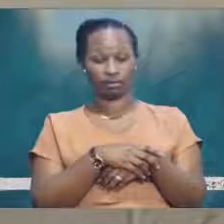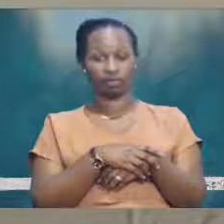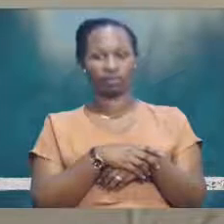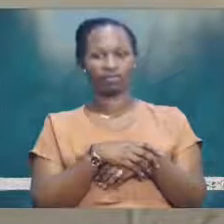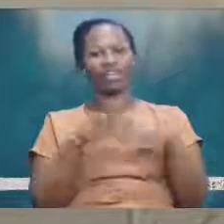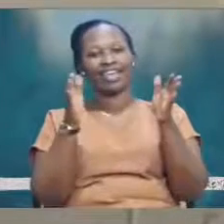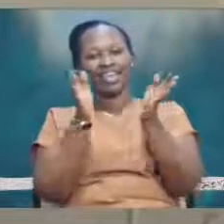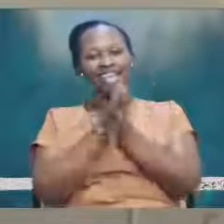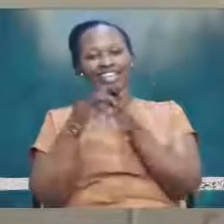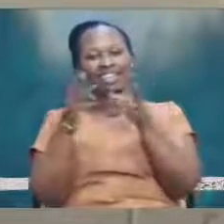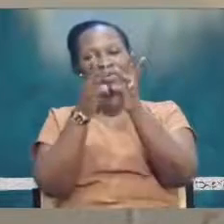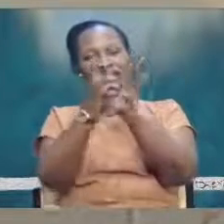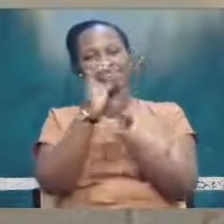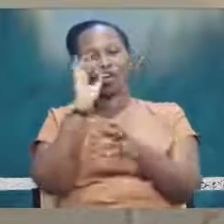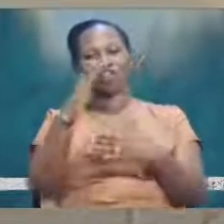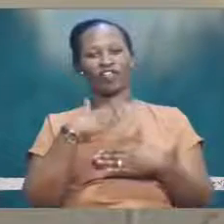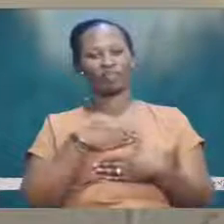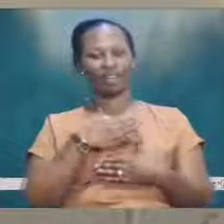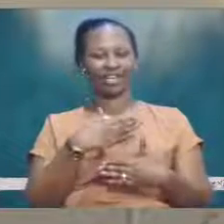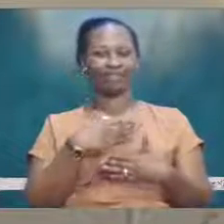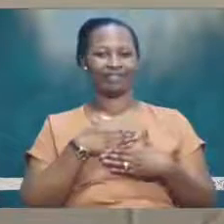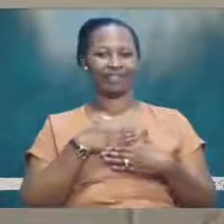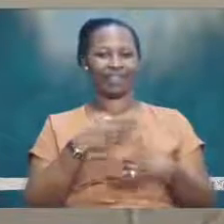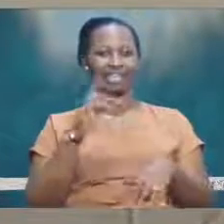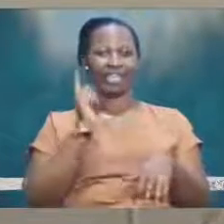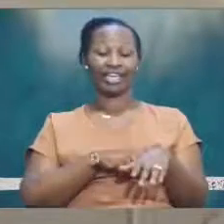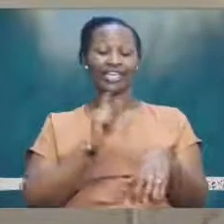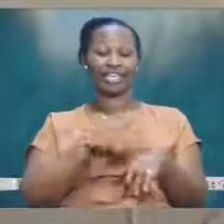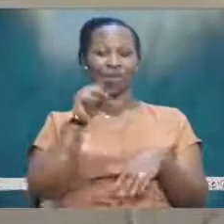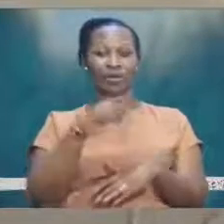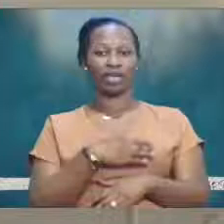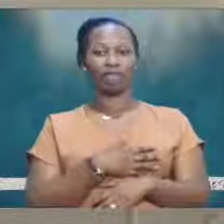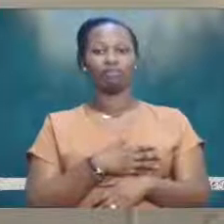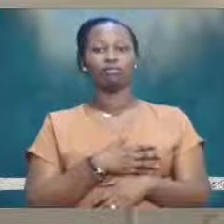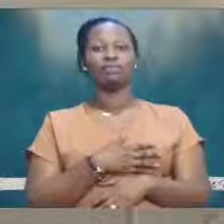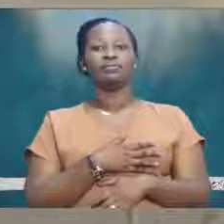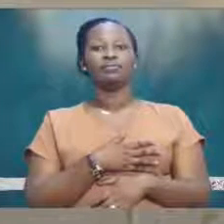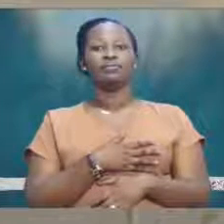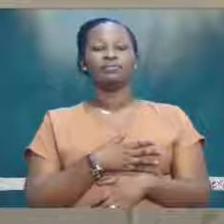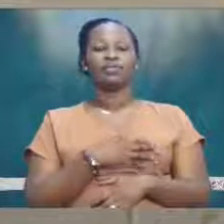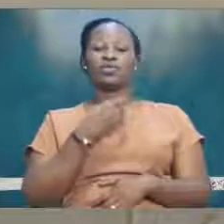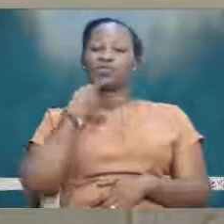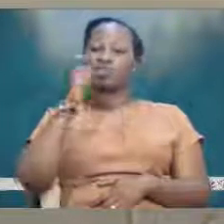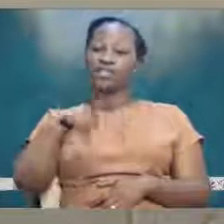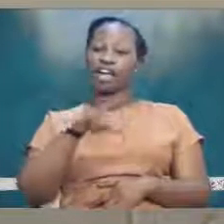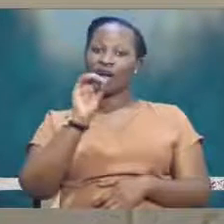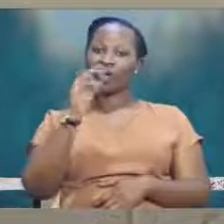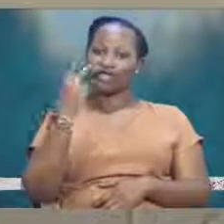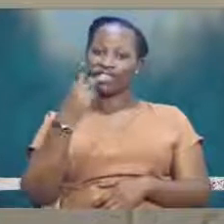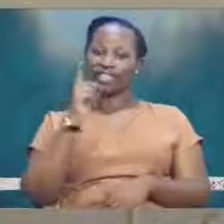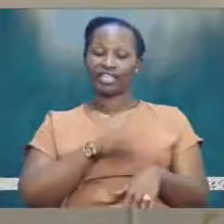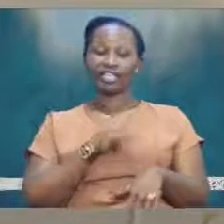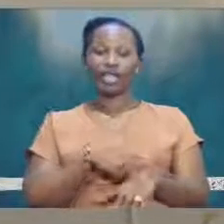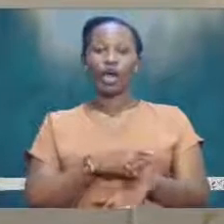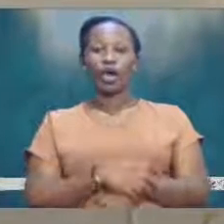also the mechanism of breathing. When you're breathing in, because you need oxygen, when you're breathing out,